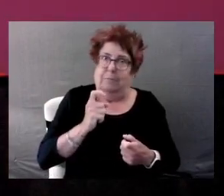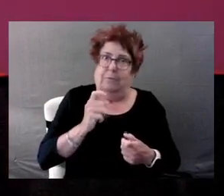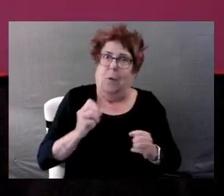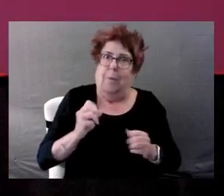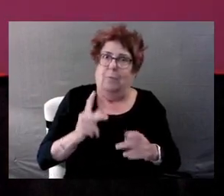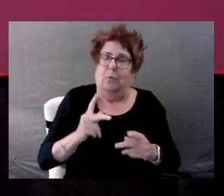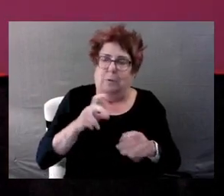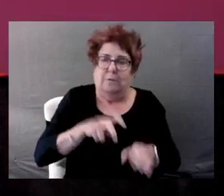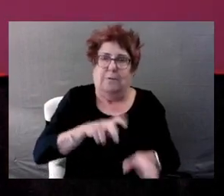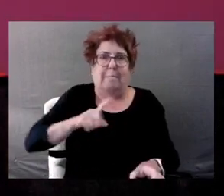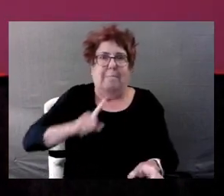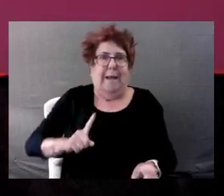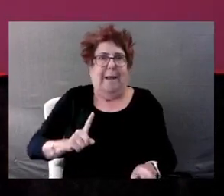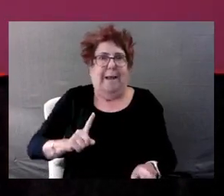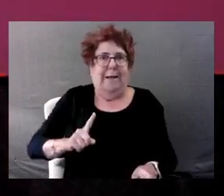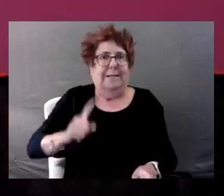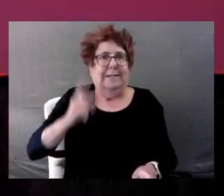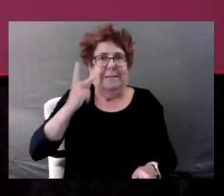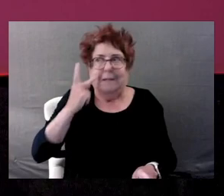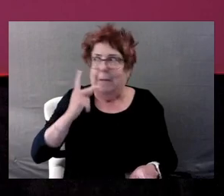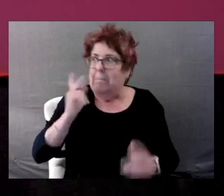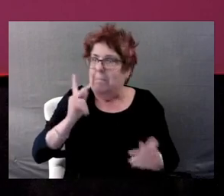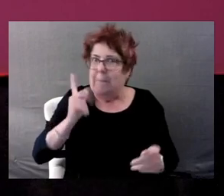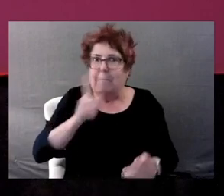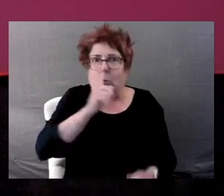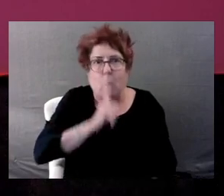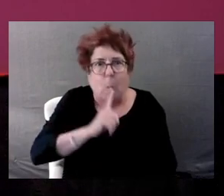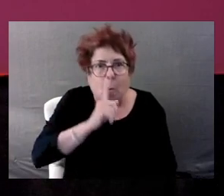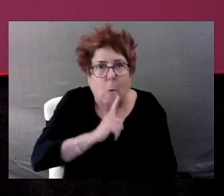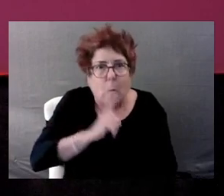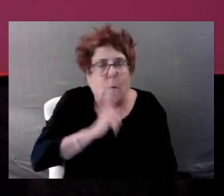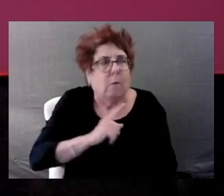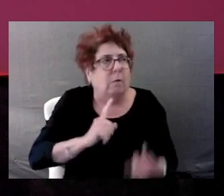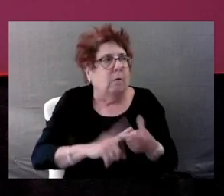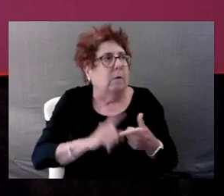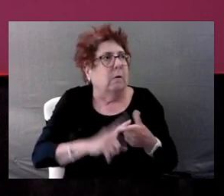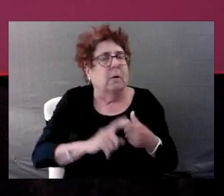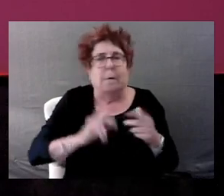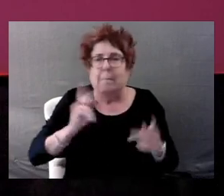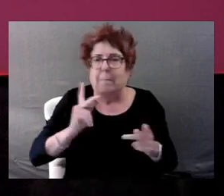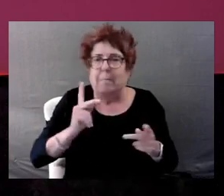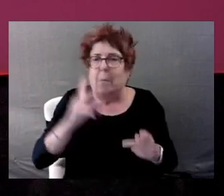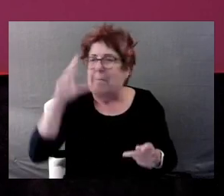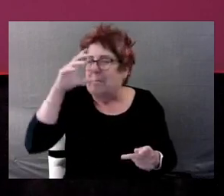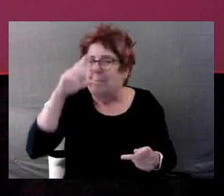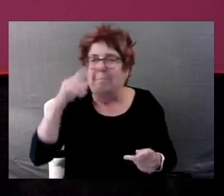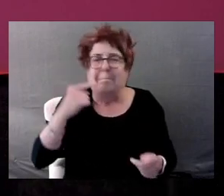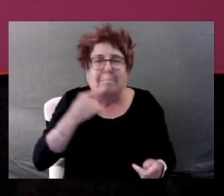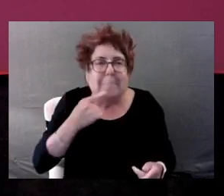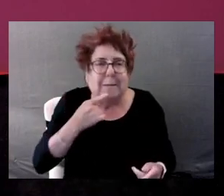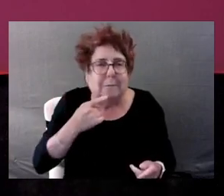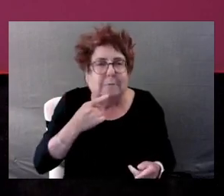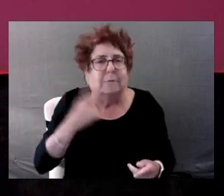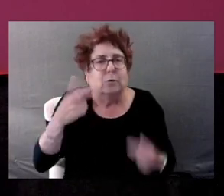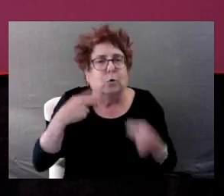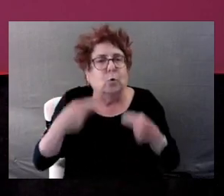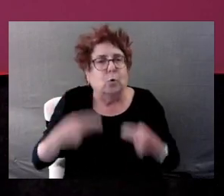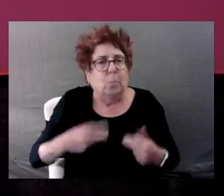see that people were lonely. Folks miss human interaction. You know, if you look at some of the TikToks that I look